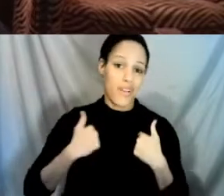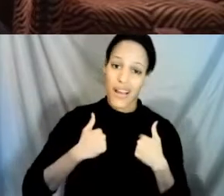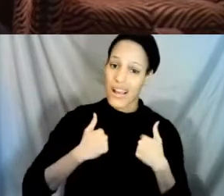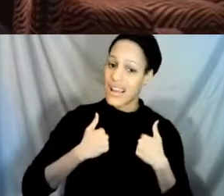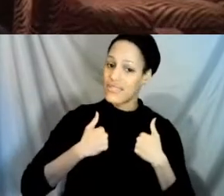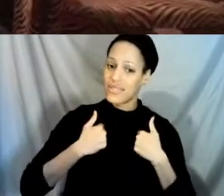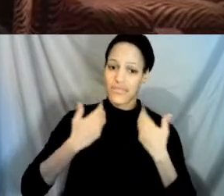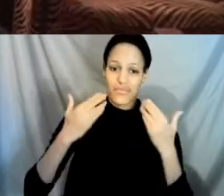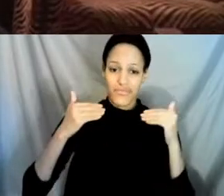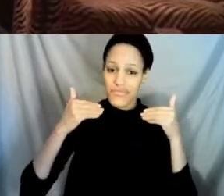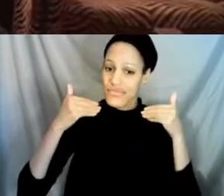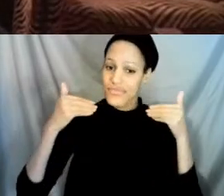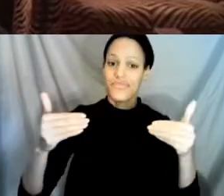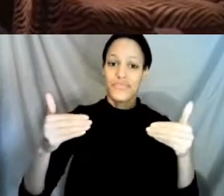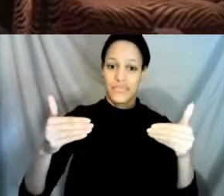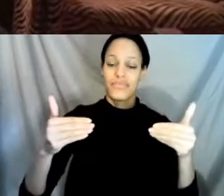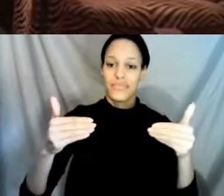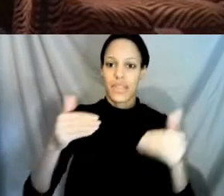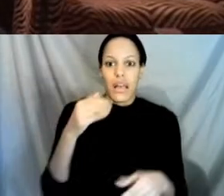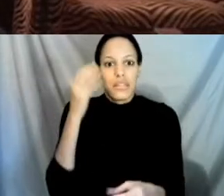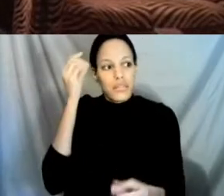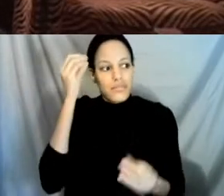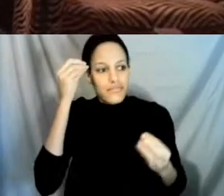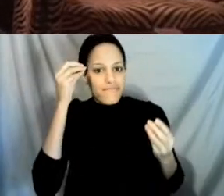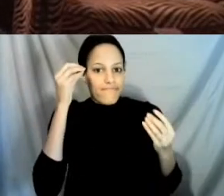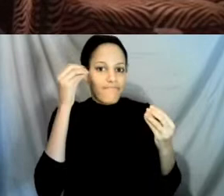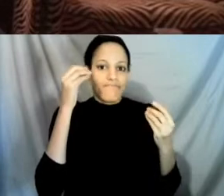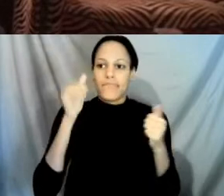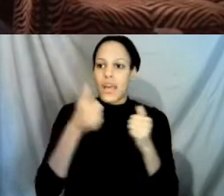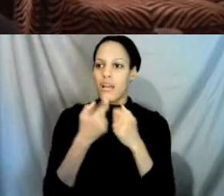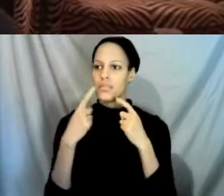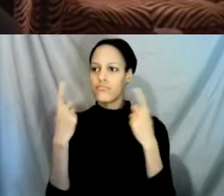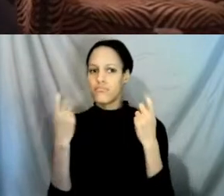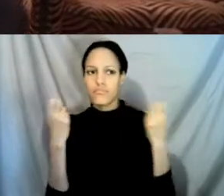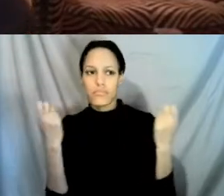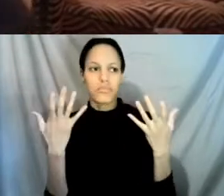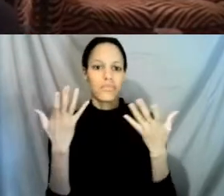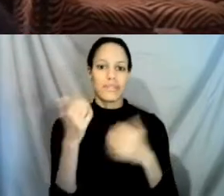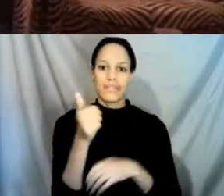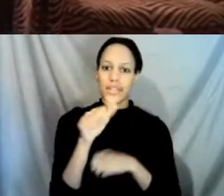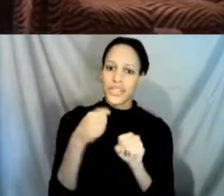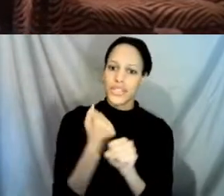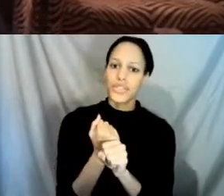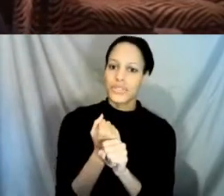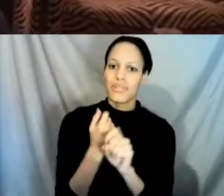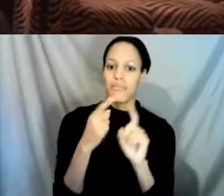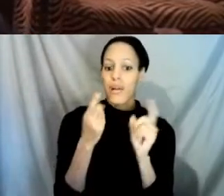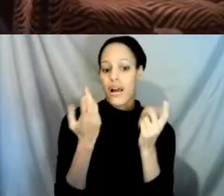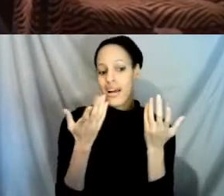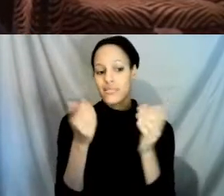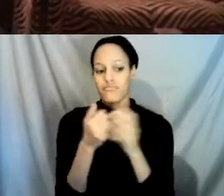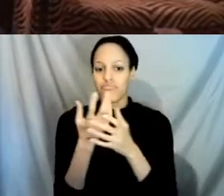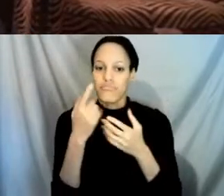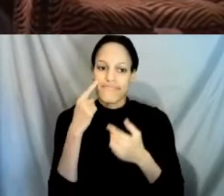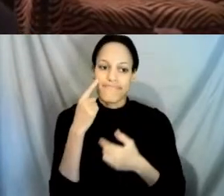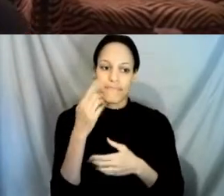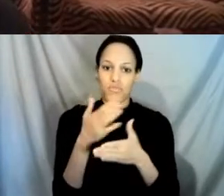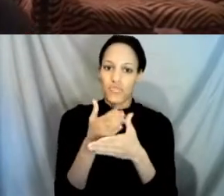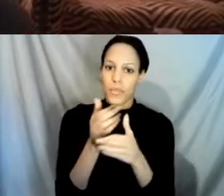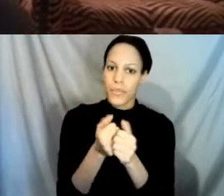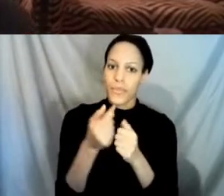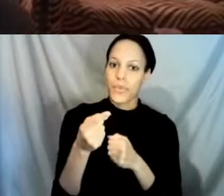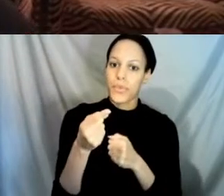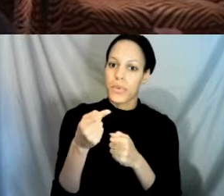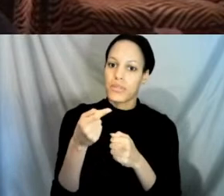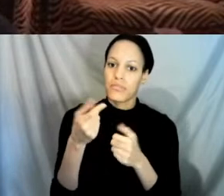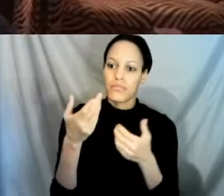how we would celebrate the 10 years. And I think what I could share with you to give you an overview of my career and the